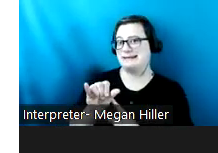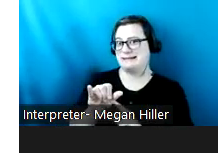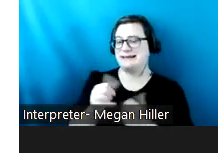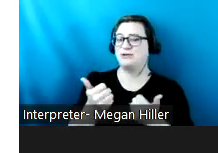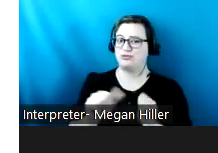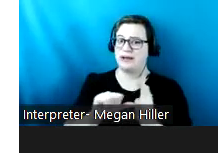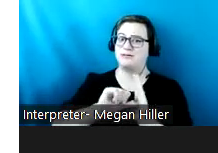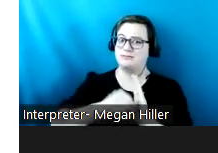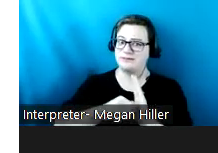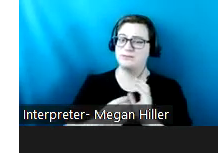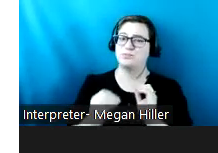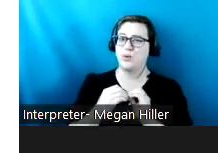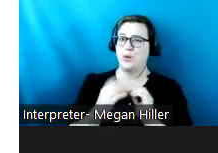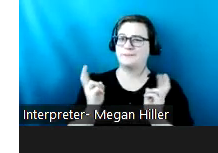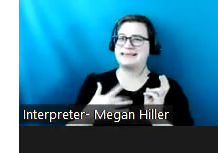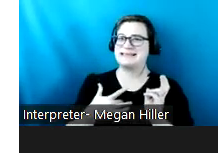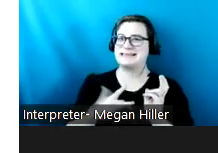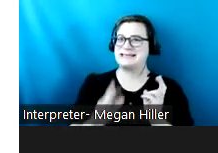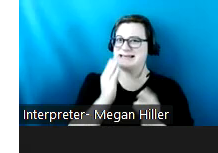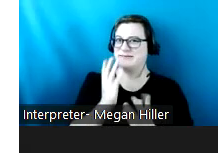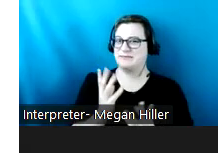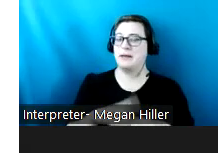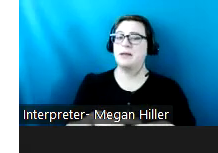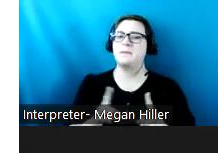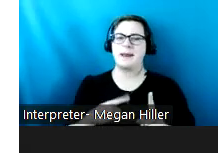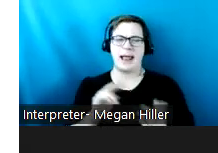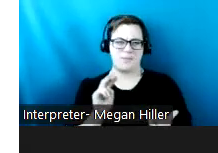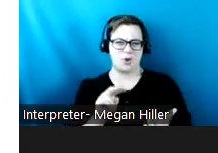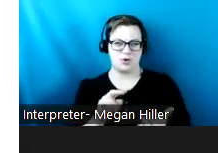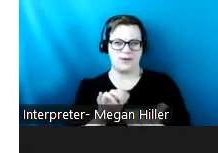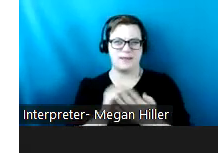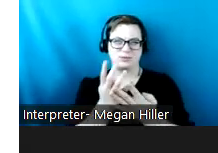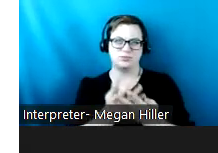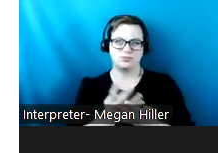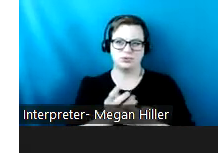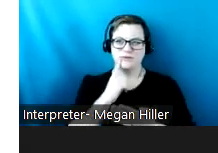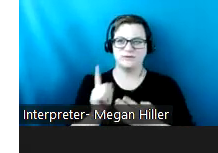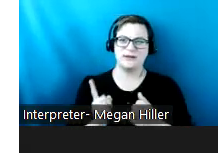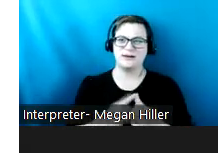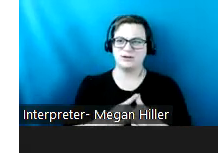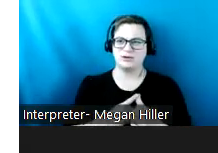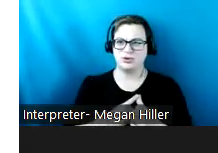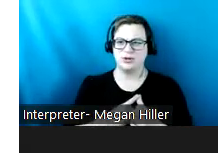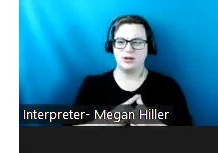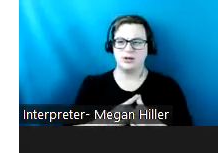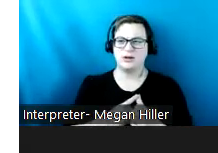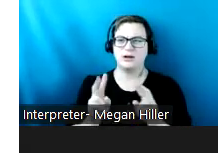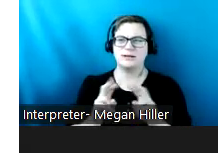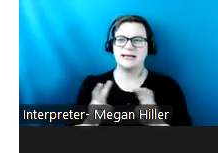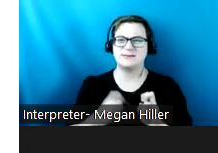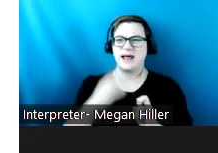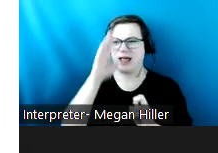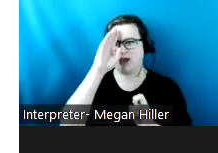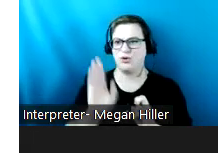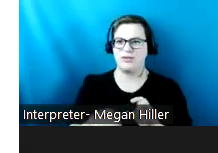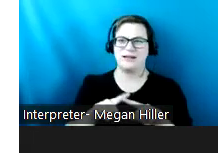sensitive pieces. I am looking on the screening under the initial assessment. So, and I know it is based